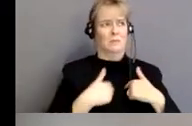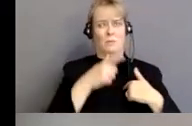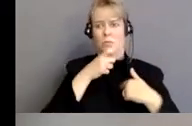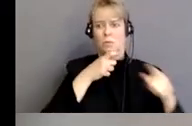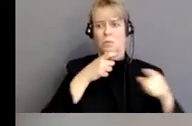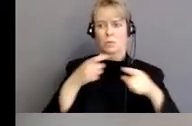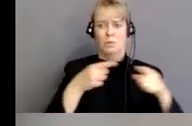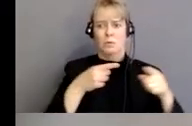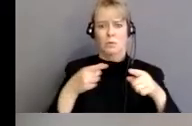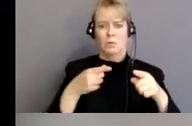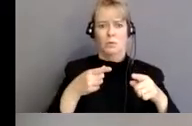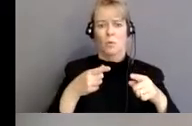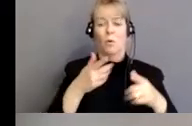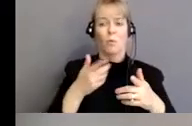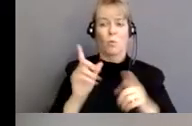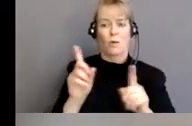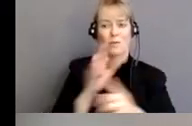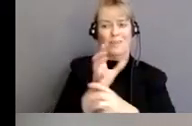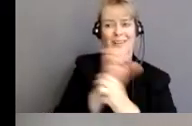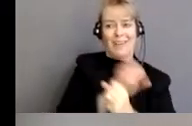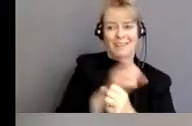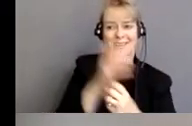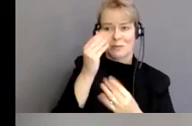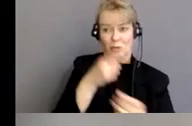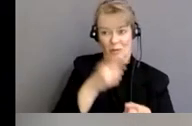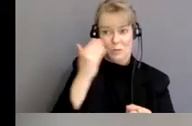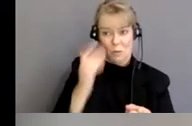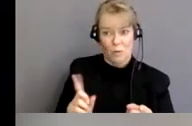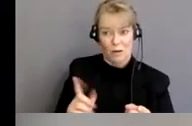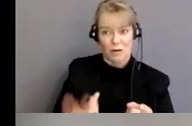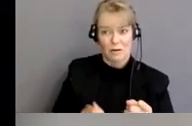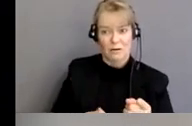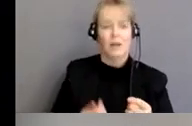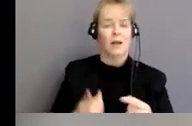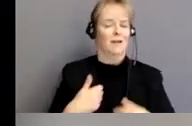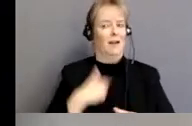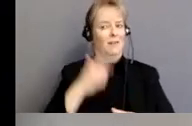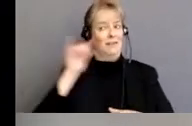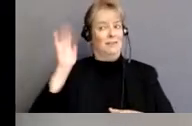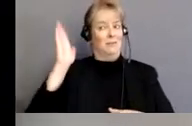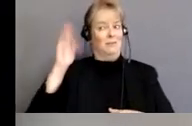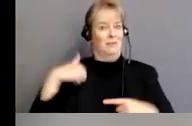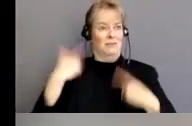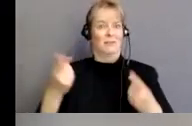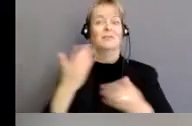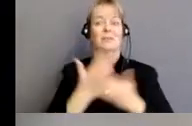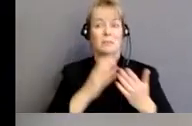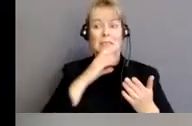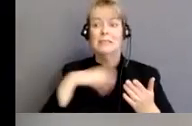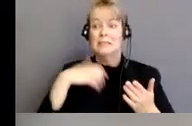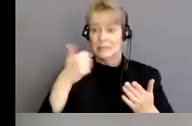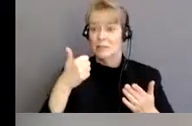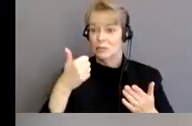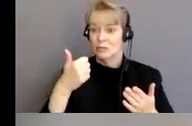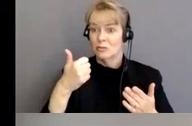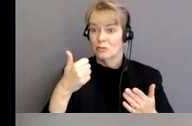to access your information? I know, and I've been doing these presentations. I've had seniors who were